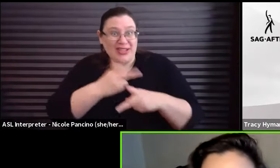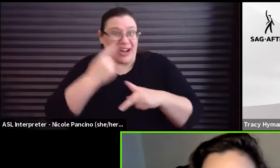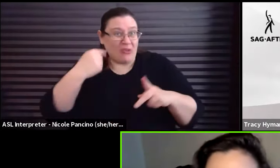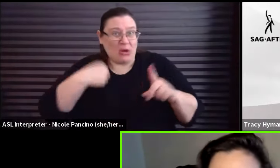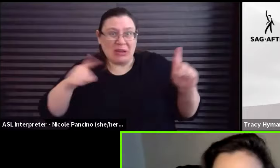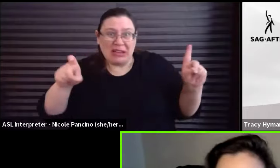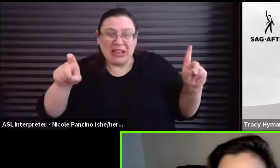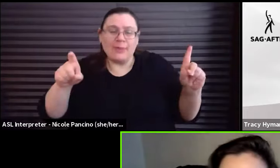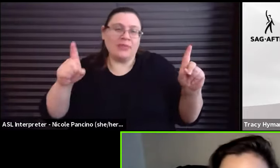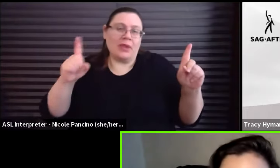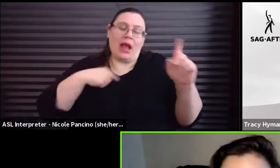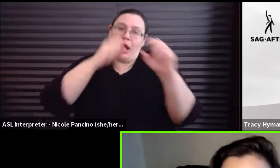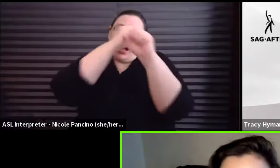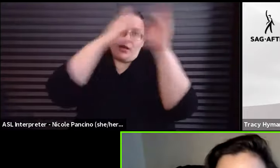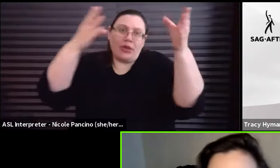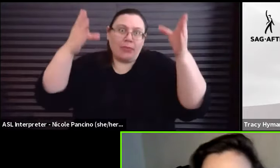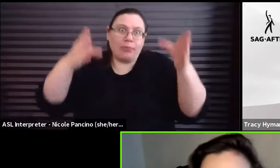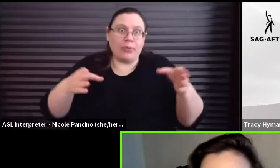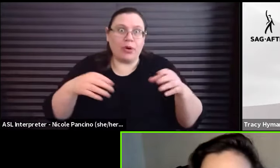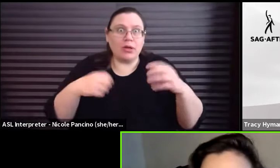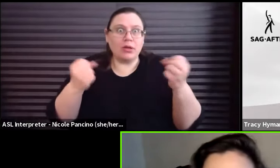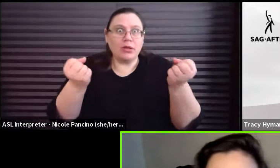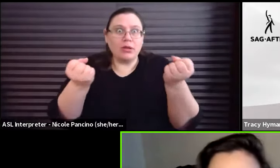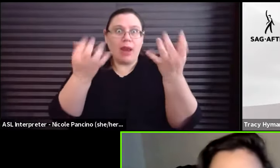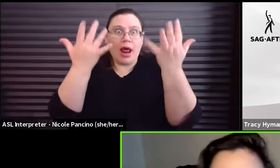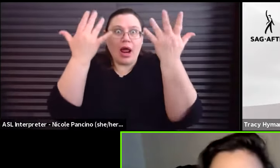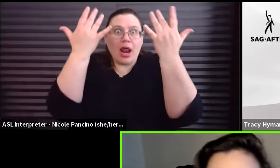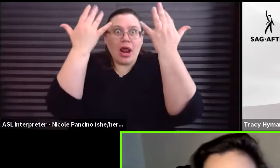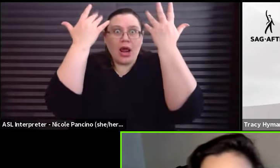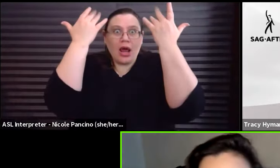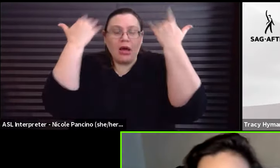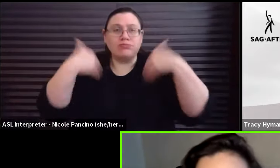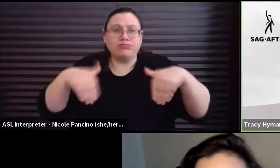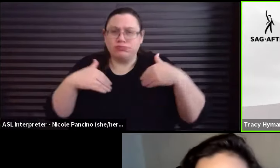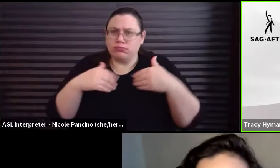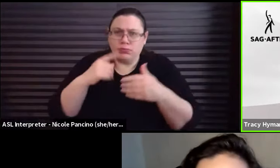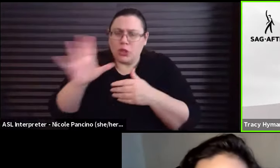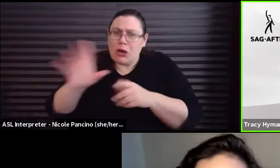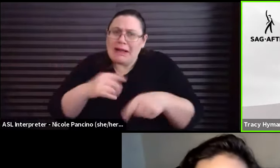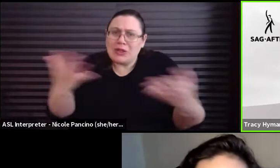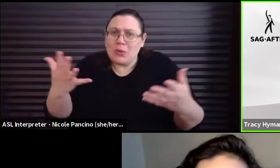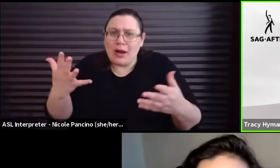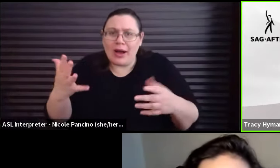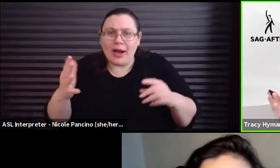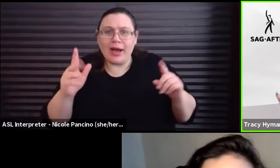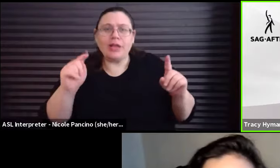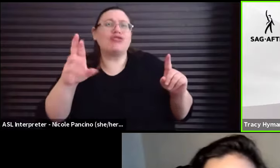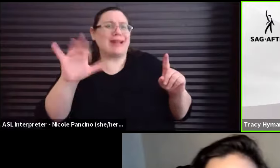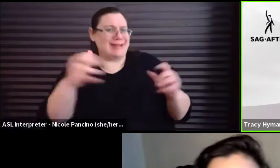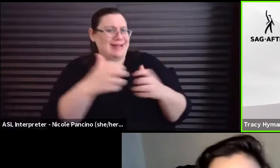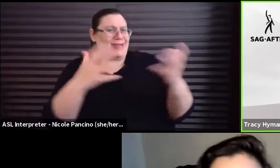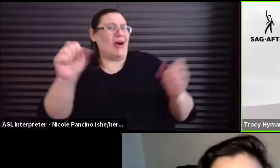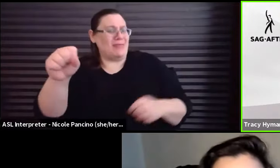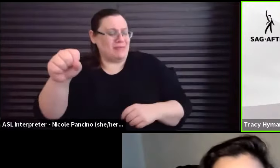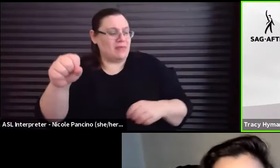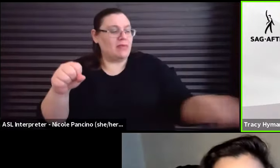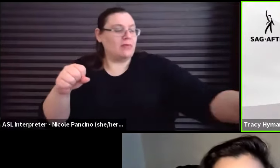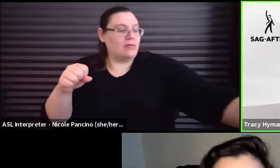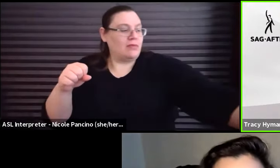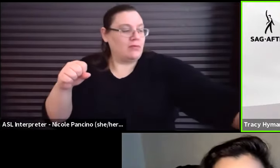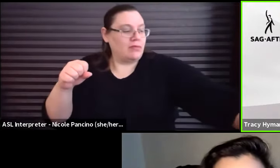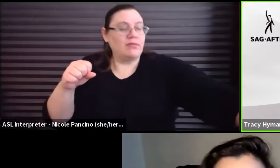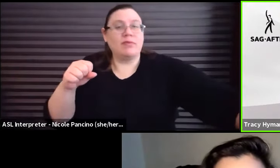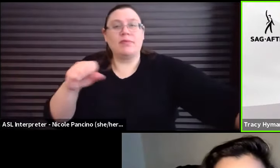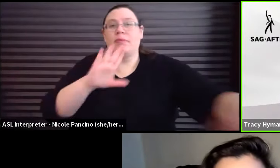can just envision the person going, it's so much. So what do you say to that? So much. So essentially all commercials follow these,